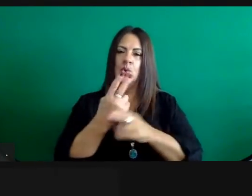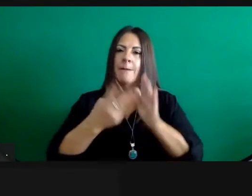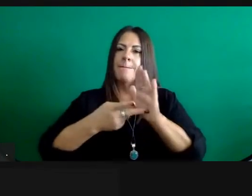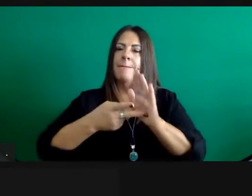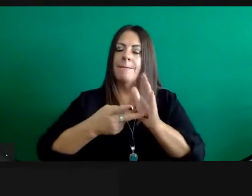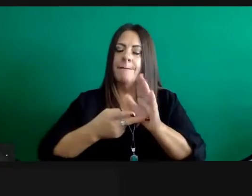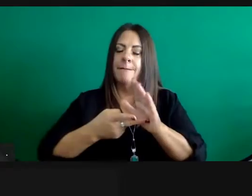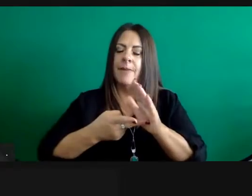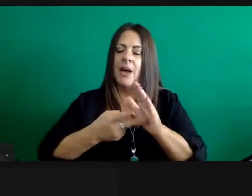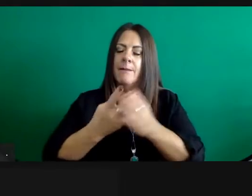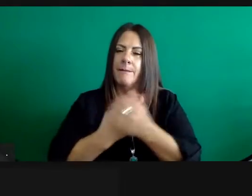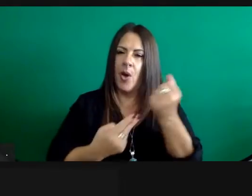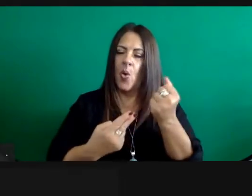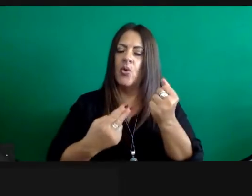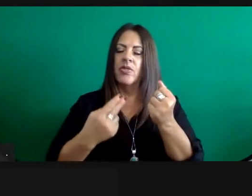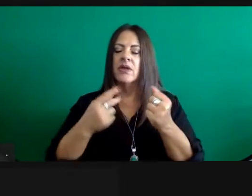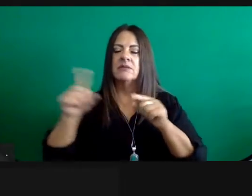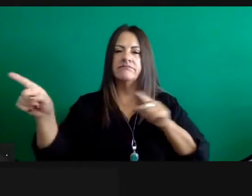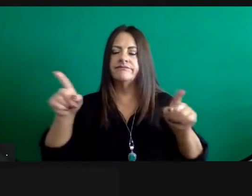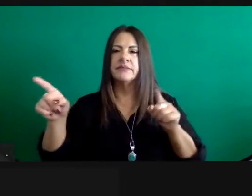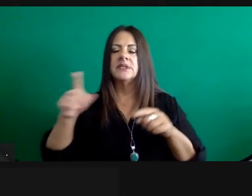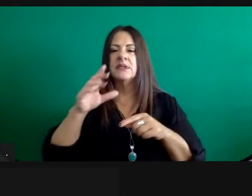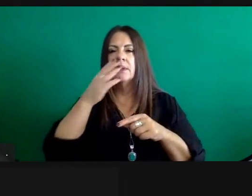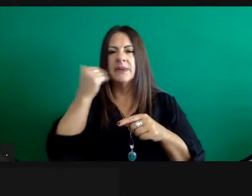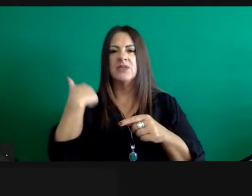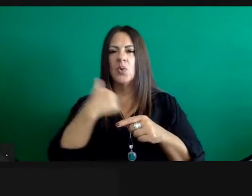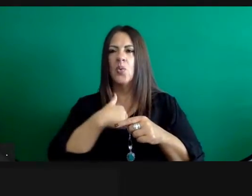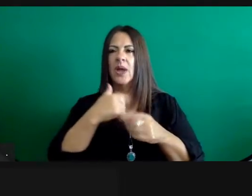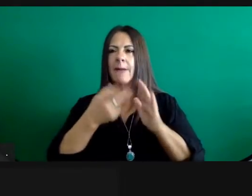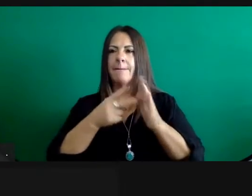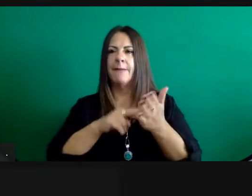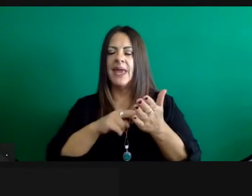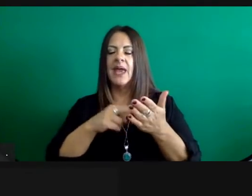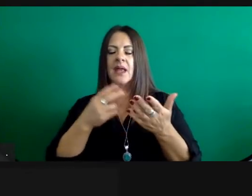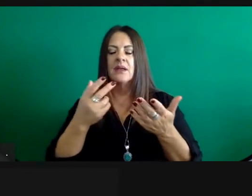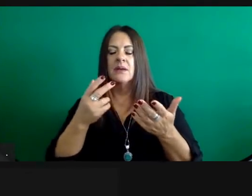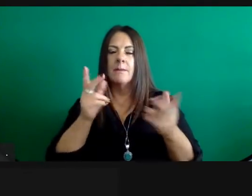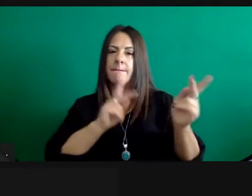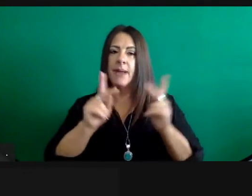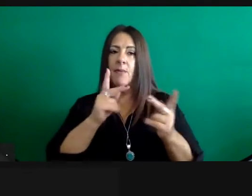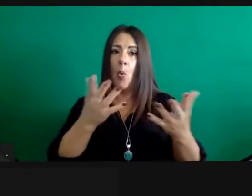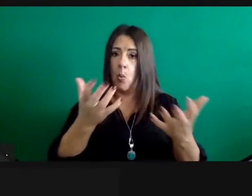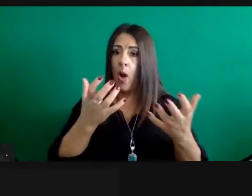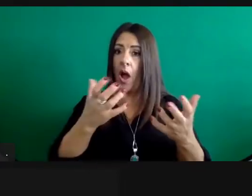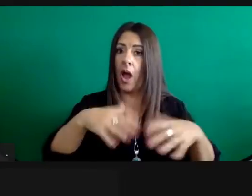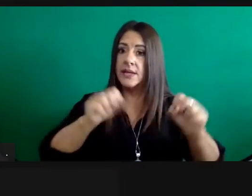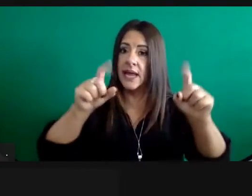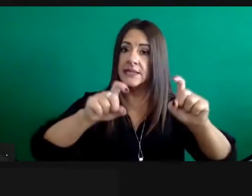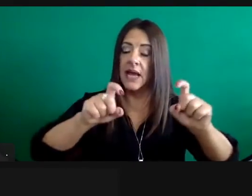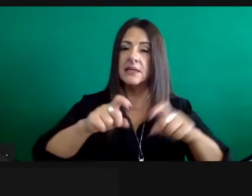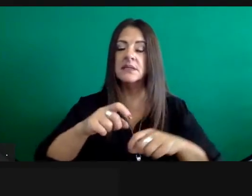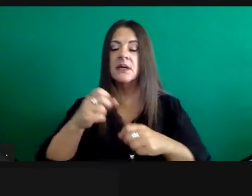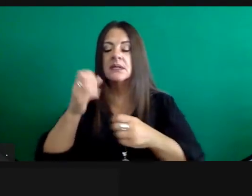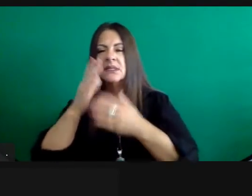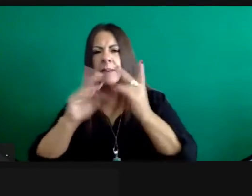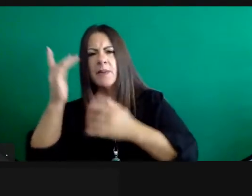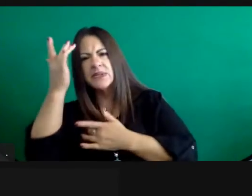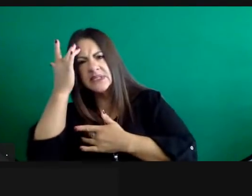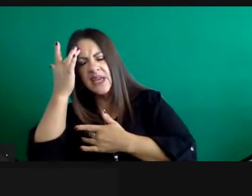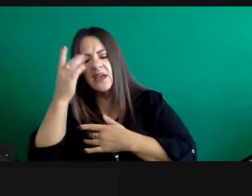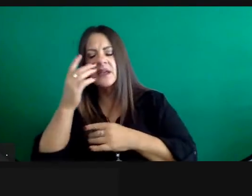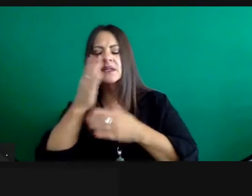for testing, not just because more people are sick, more people want to be tested, but because sometimes it's harder to get a